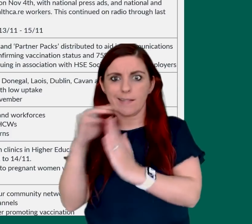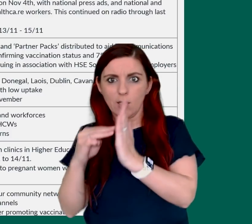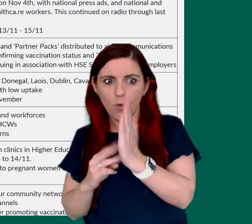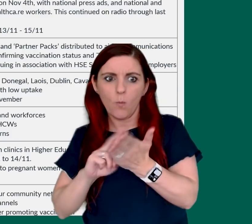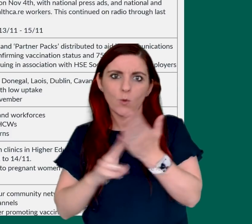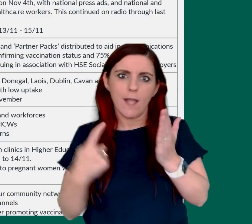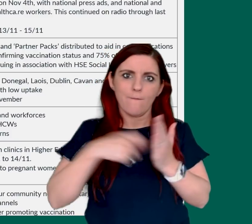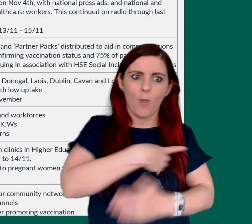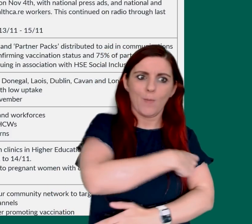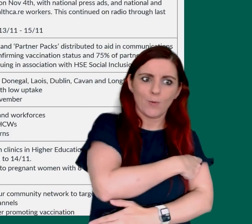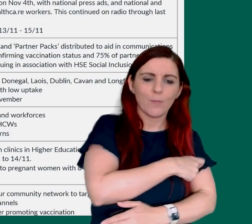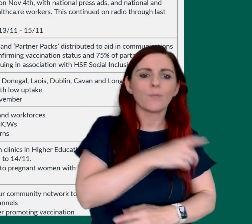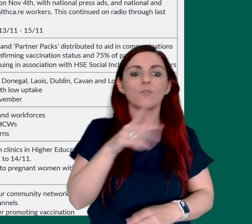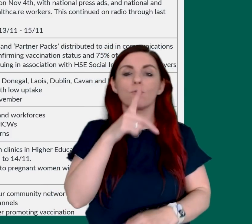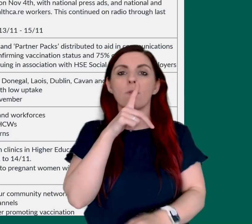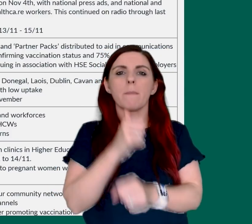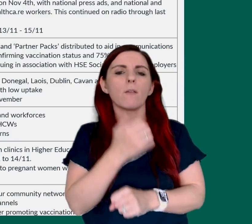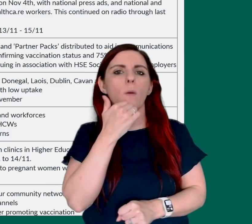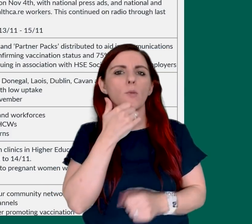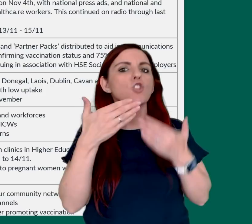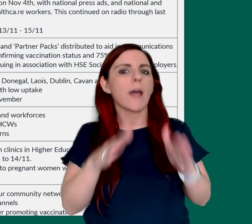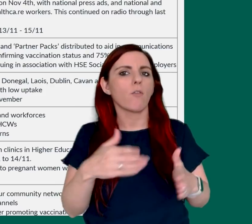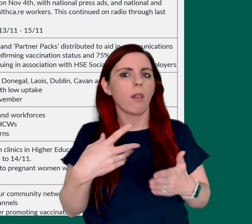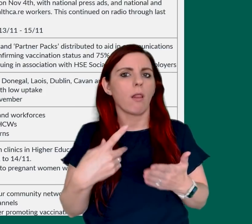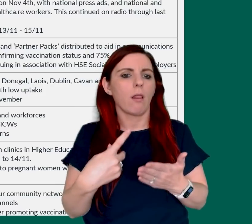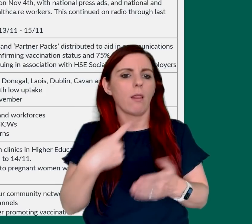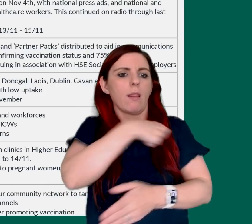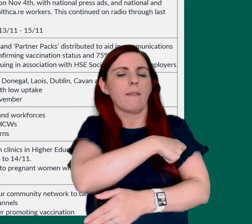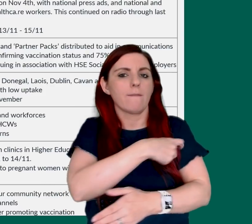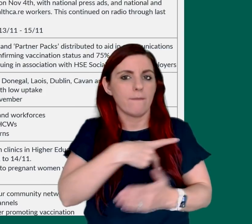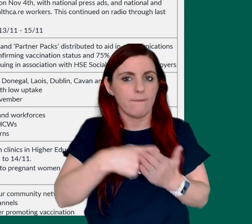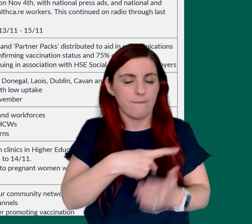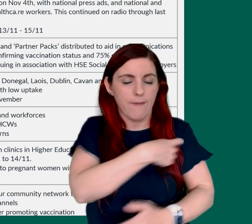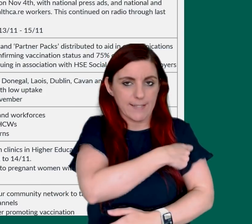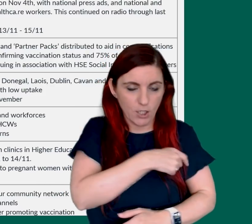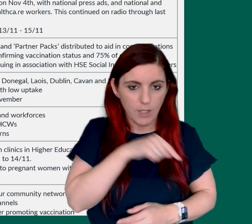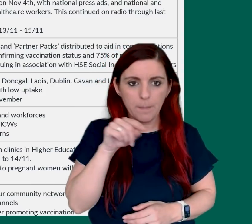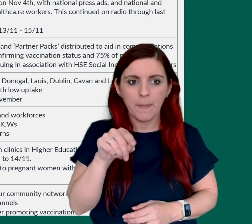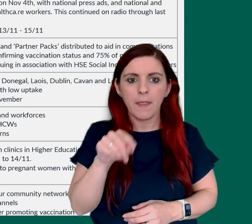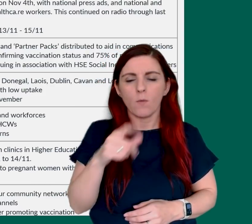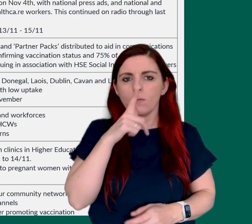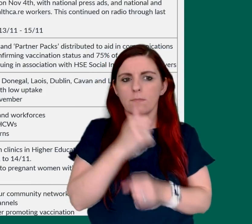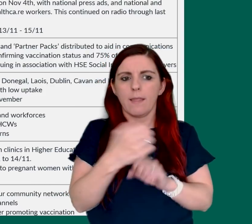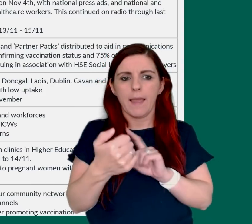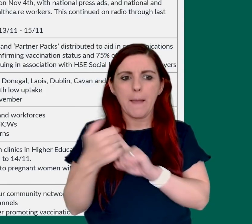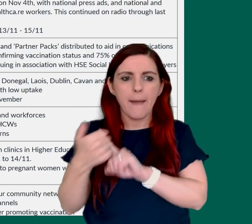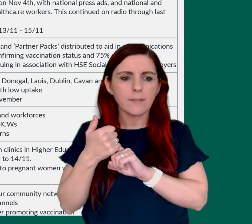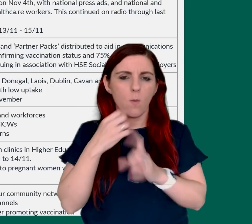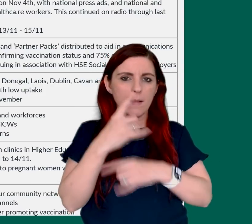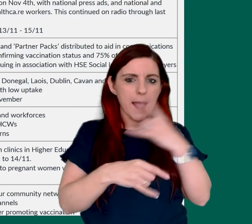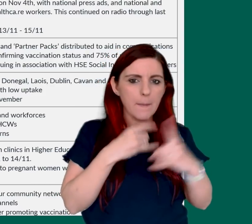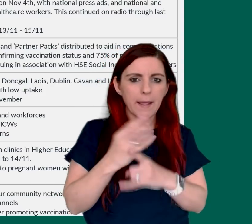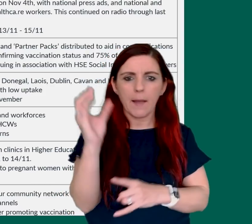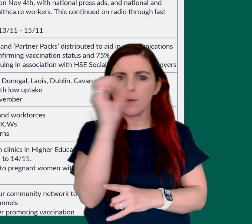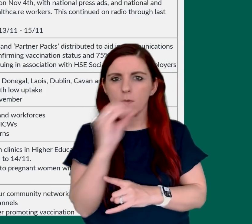those. Just in terms of the uptake and the slides that both Colm and Anne referred to in relation to the impact, and Paul, on the percentages